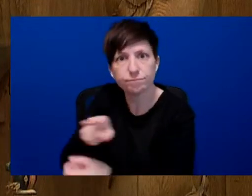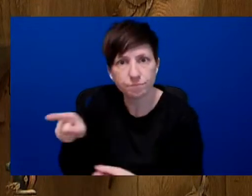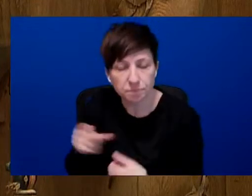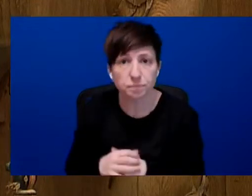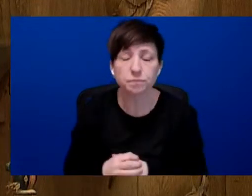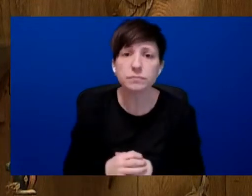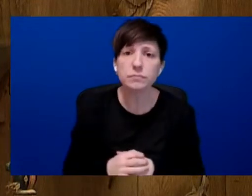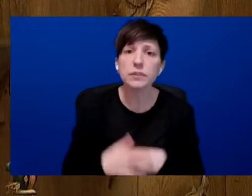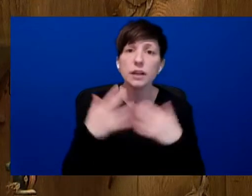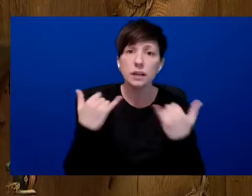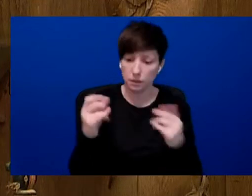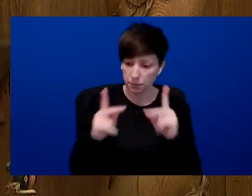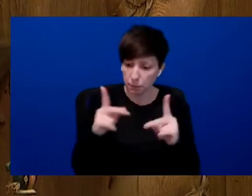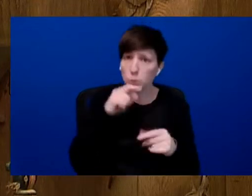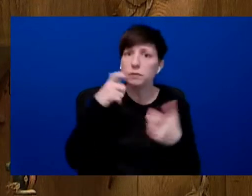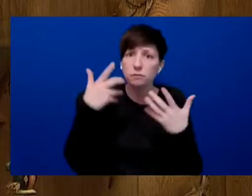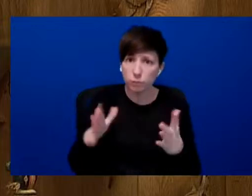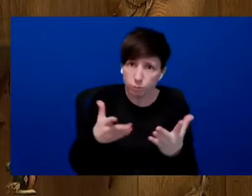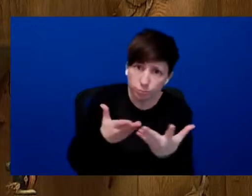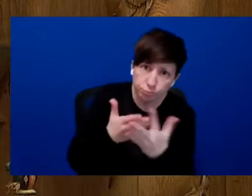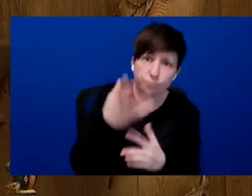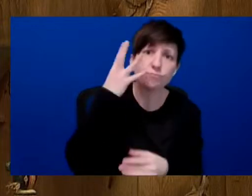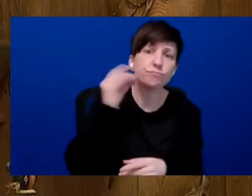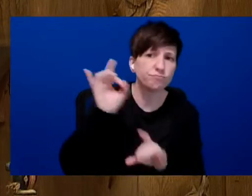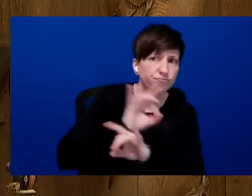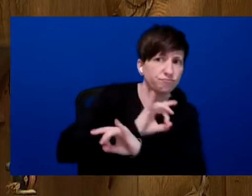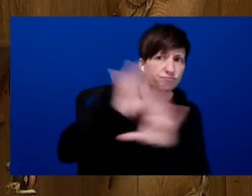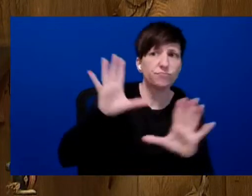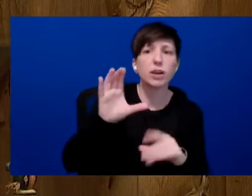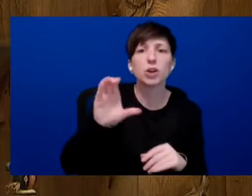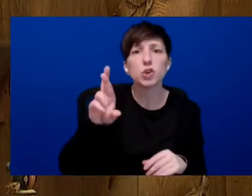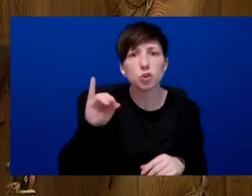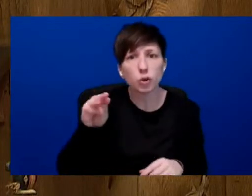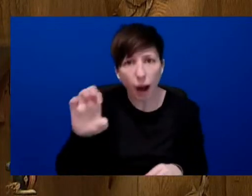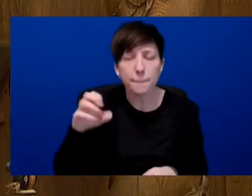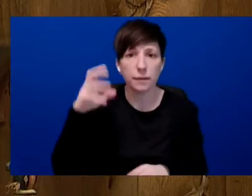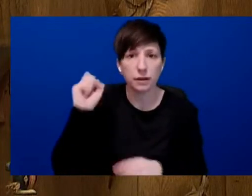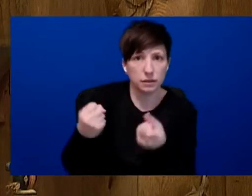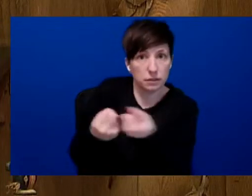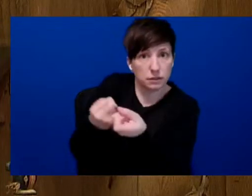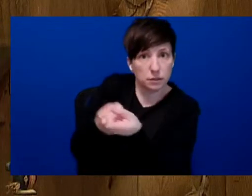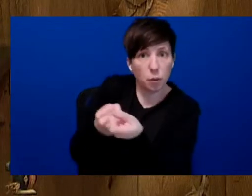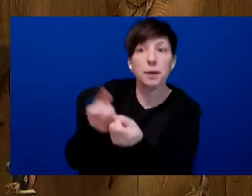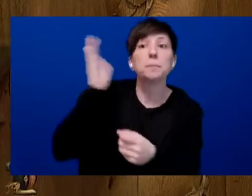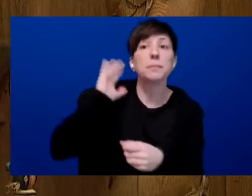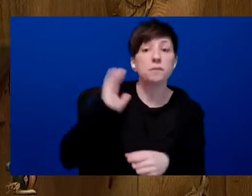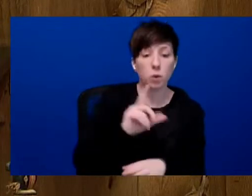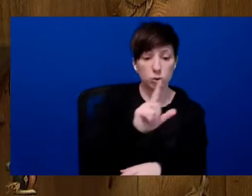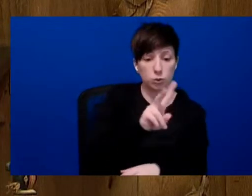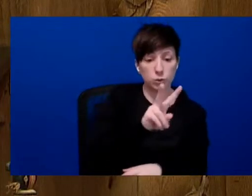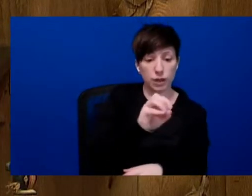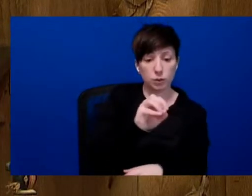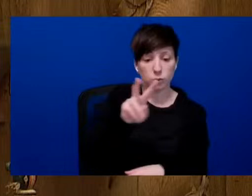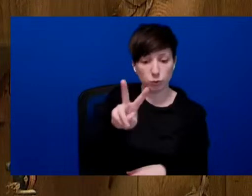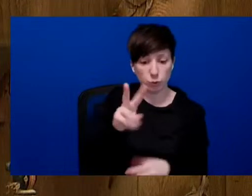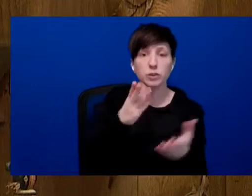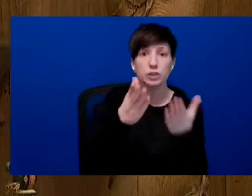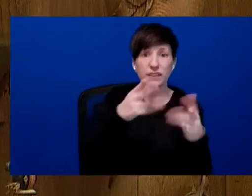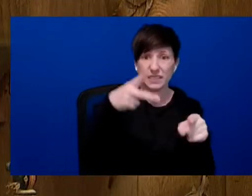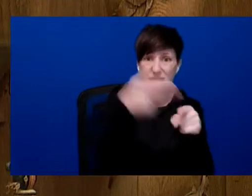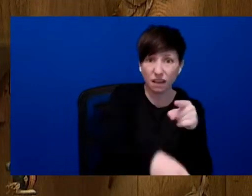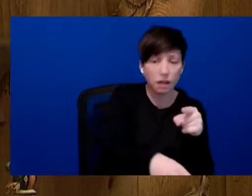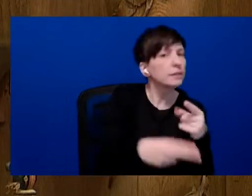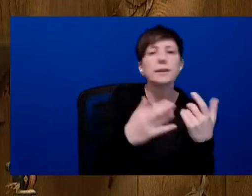support survivors of sexual assault that were cut in 2002 have been restored, and new policing standards are now in